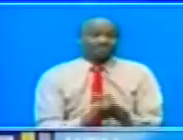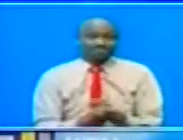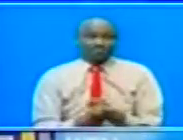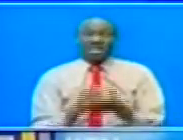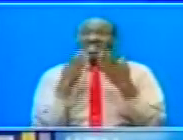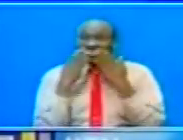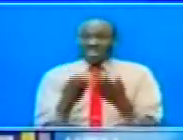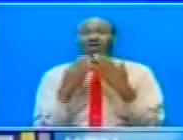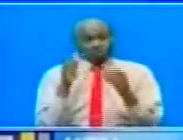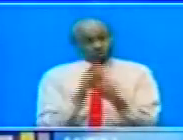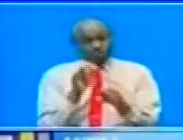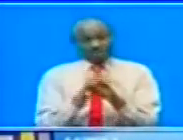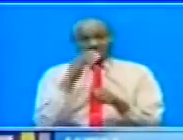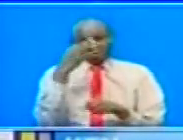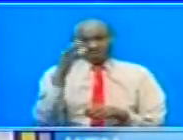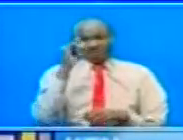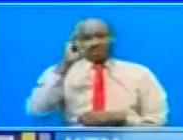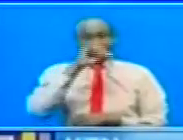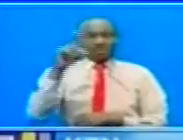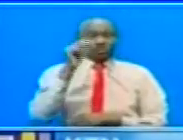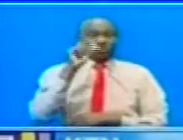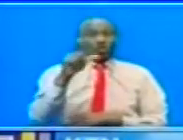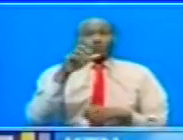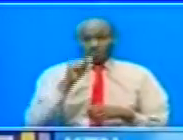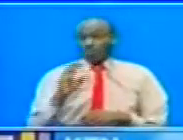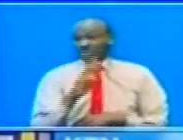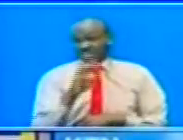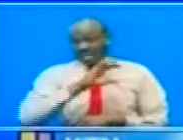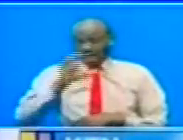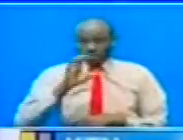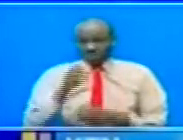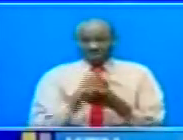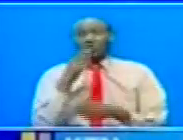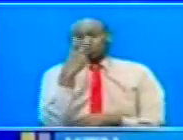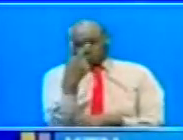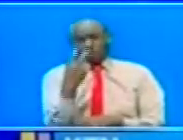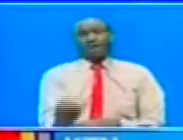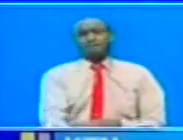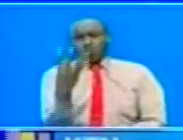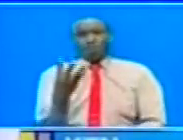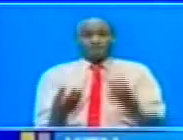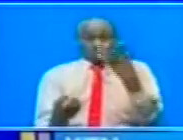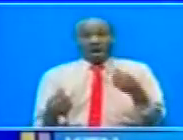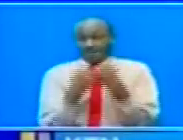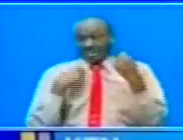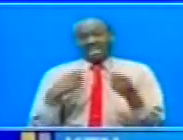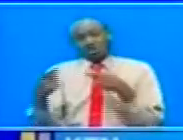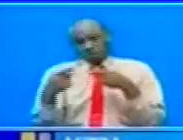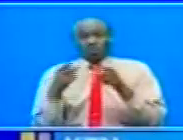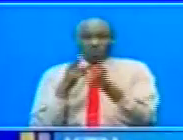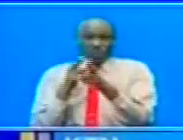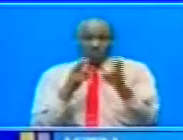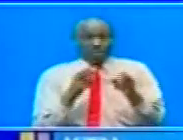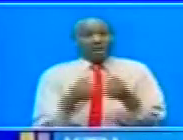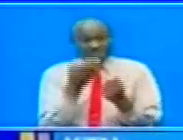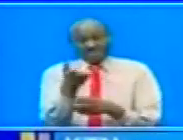Thank you, Faisal. Faisal Abdulrahman from Wajir County. There are being reported two blasts and a brief gunfire that followed that.